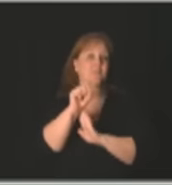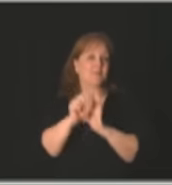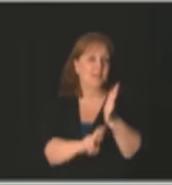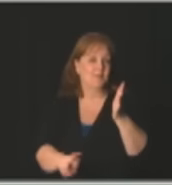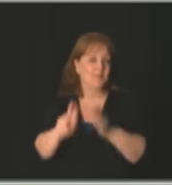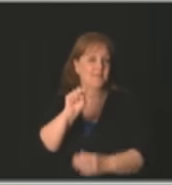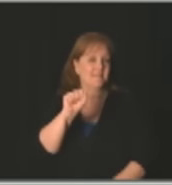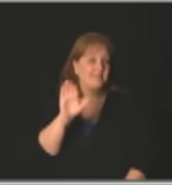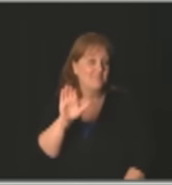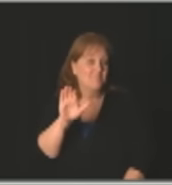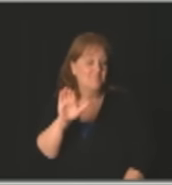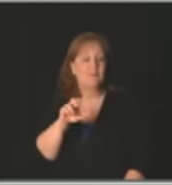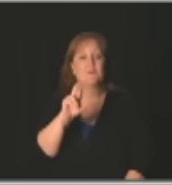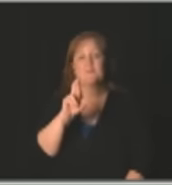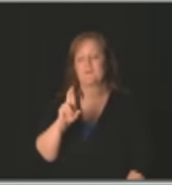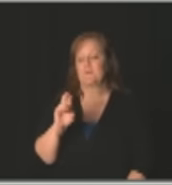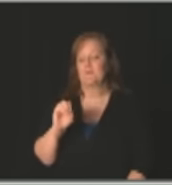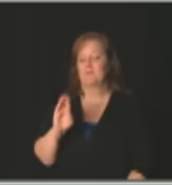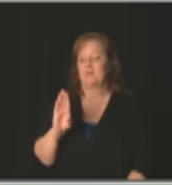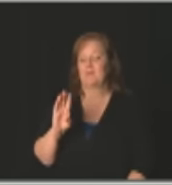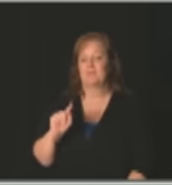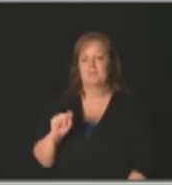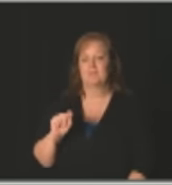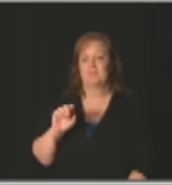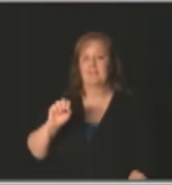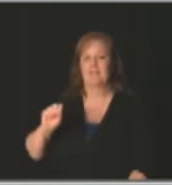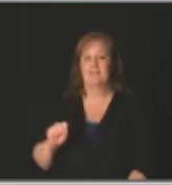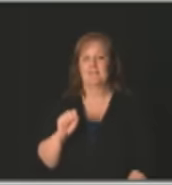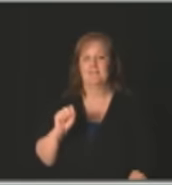University, Sacramento, Robert S. Nelson.